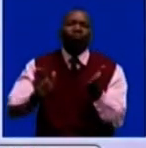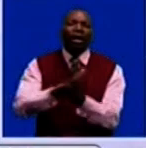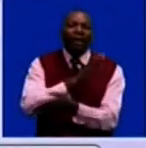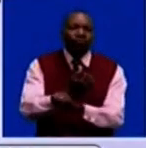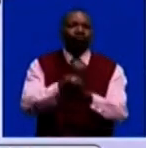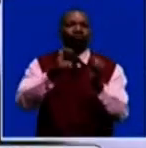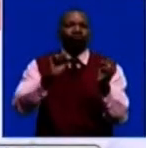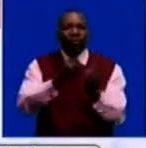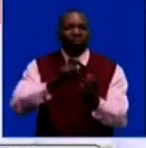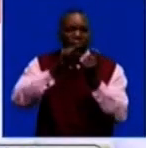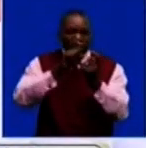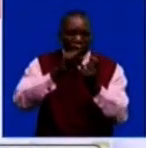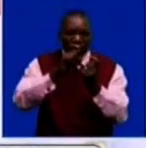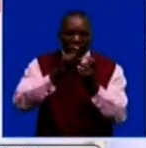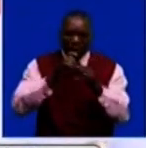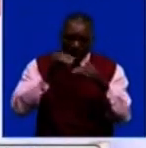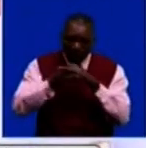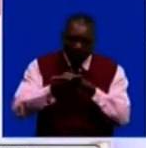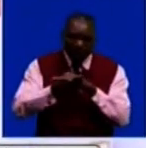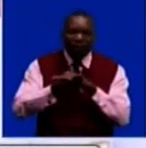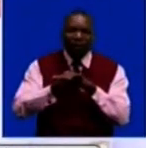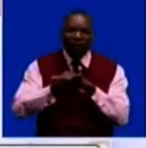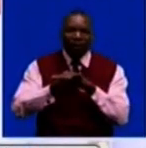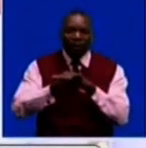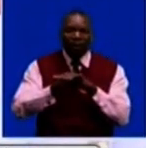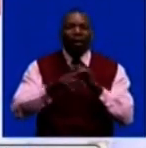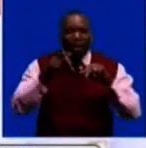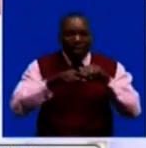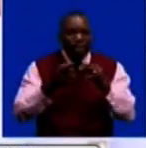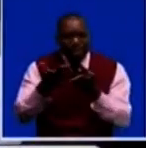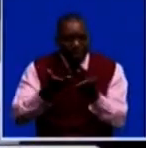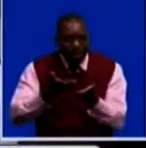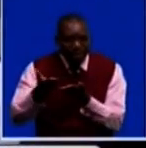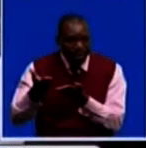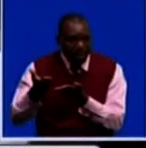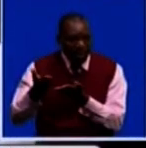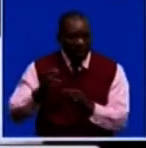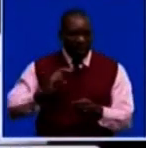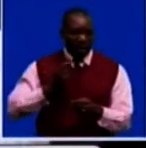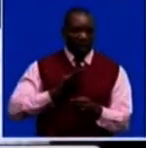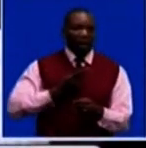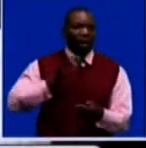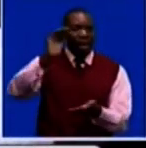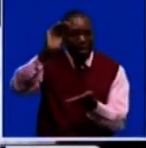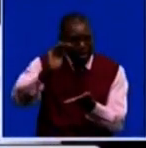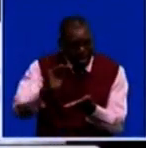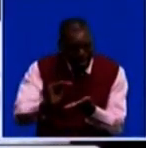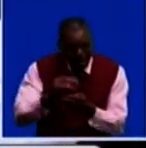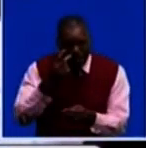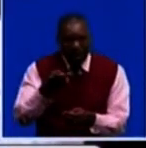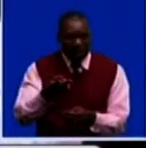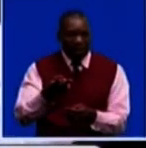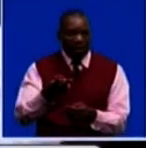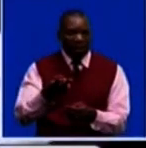in access to HIV and AIDS services. And we've also seen a reduction in funding